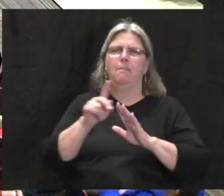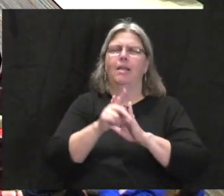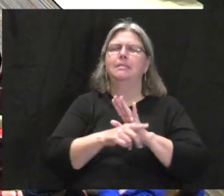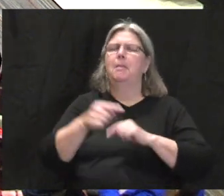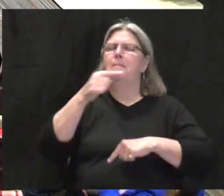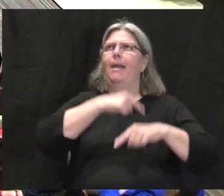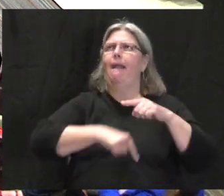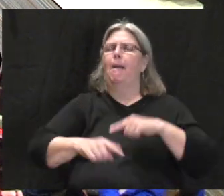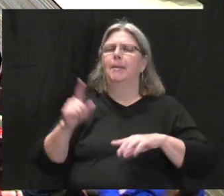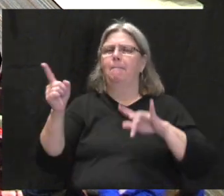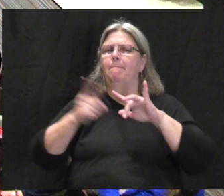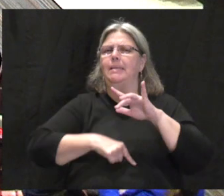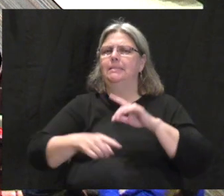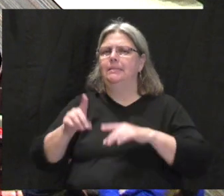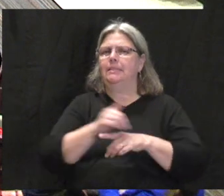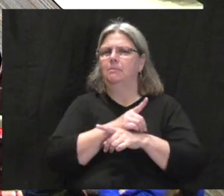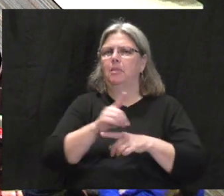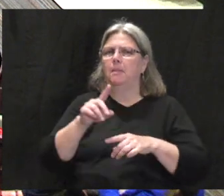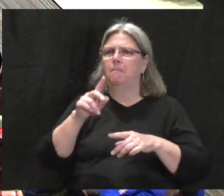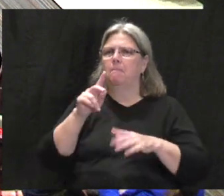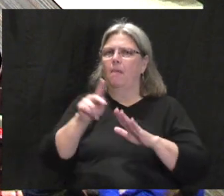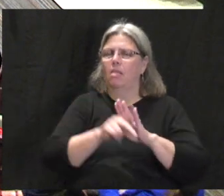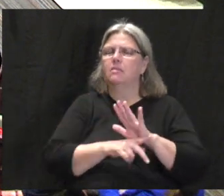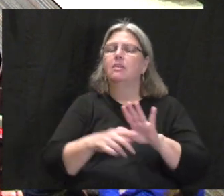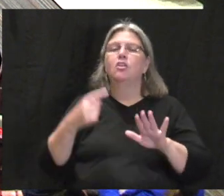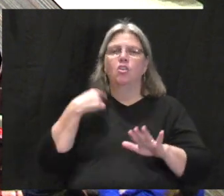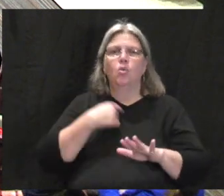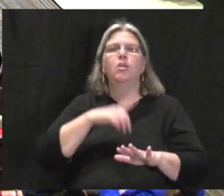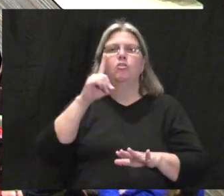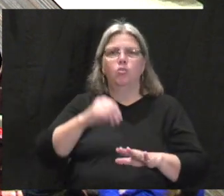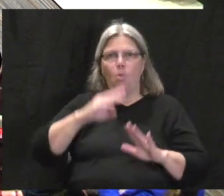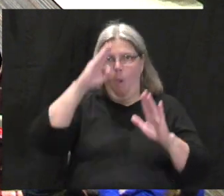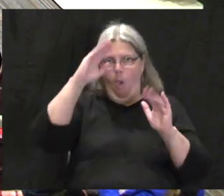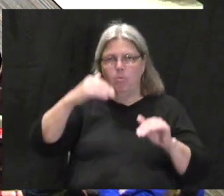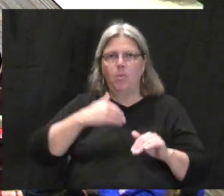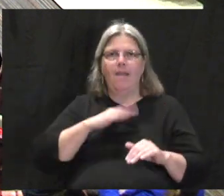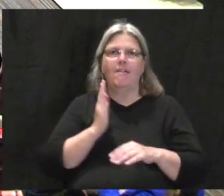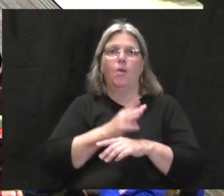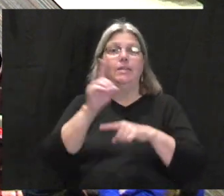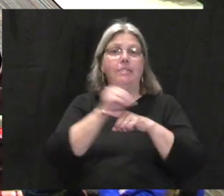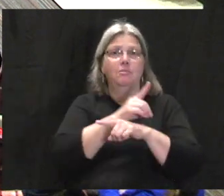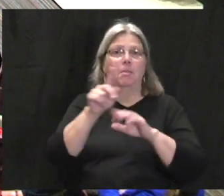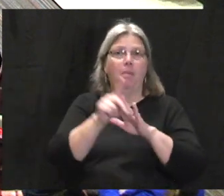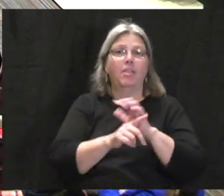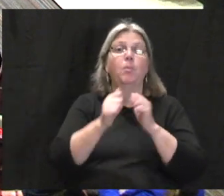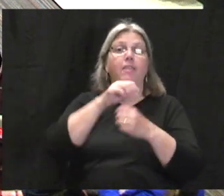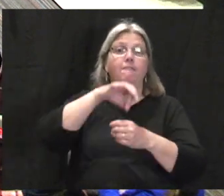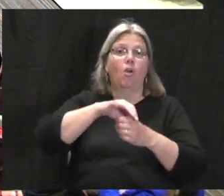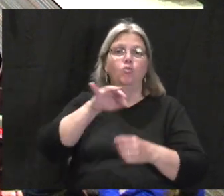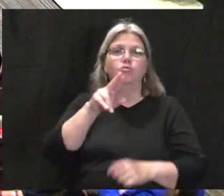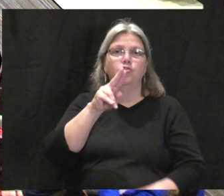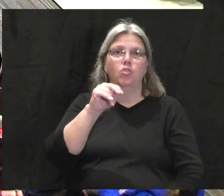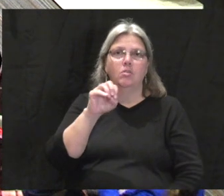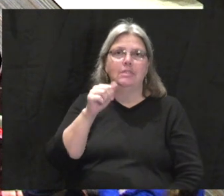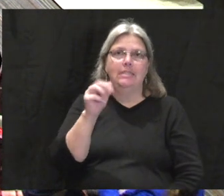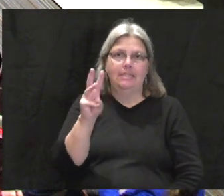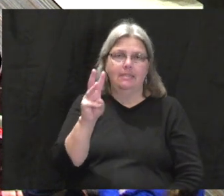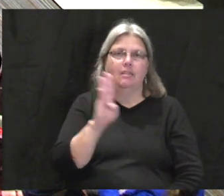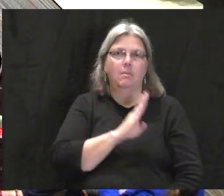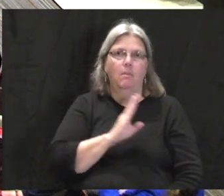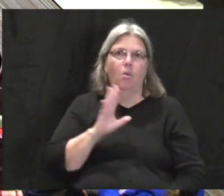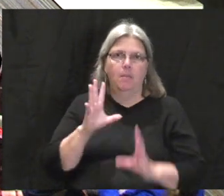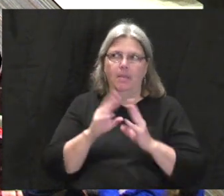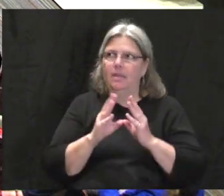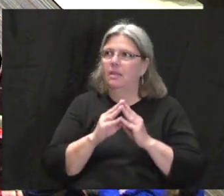meeting. It was on the May agenda, but there was a request to have another policy review meeting, and that is